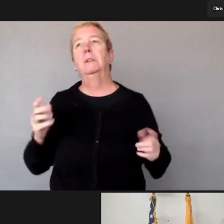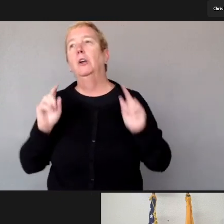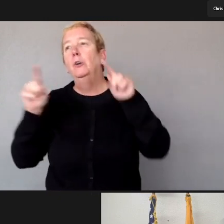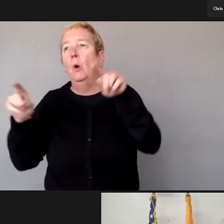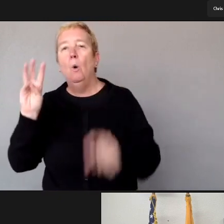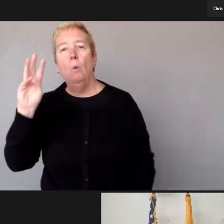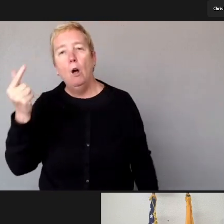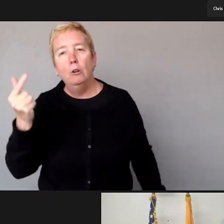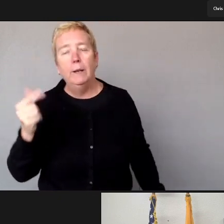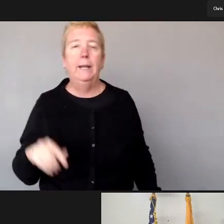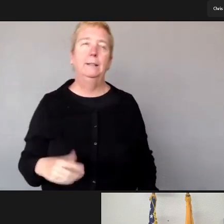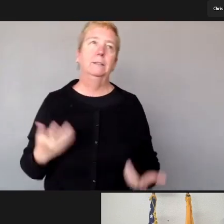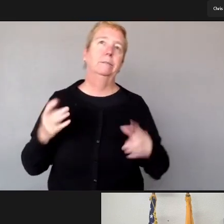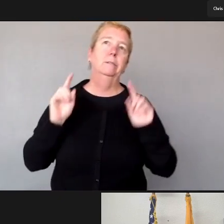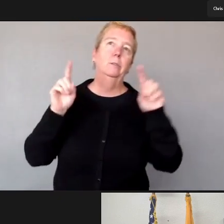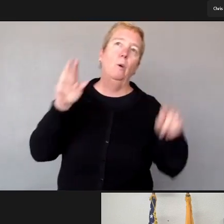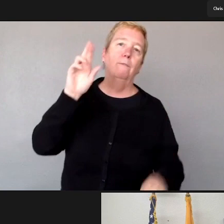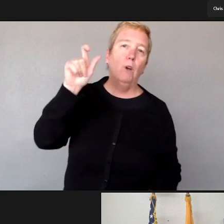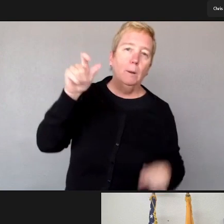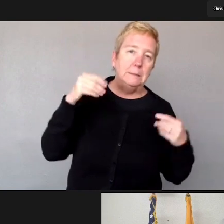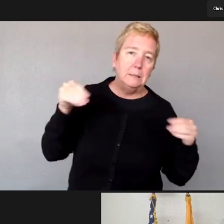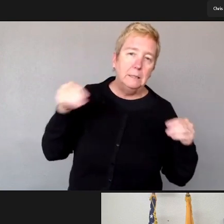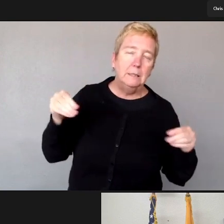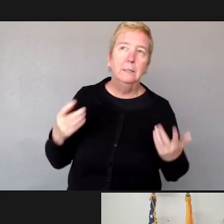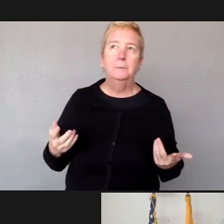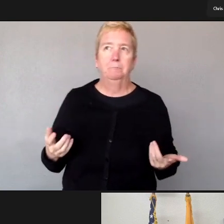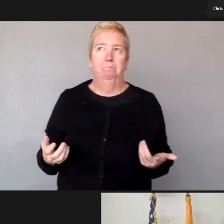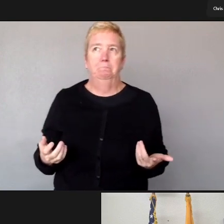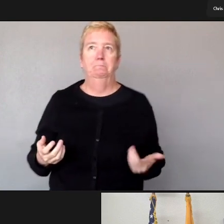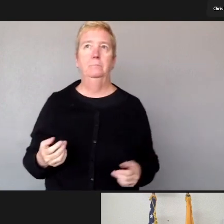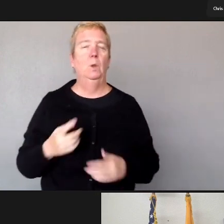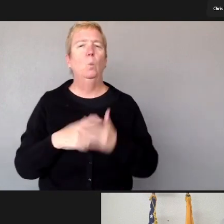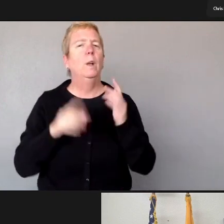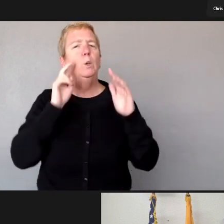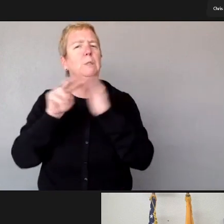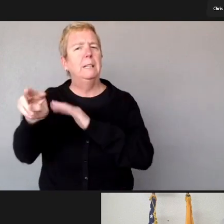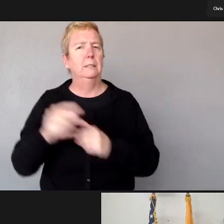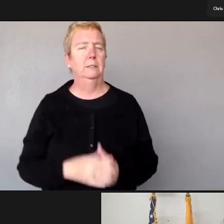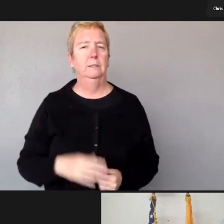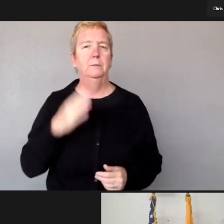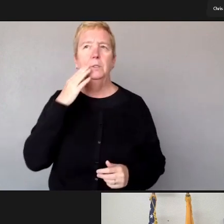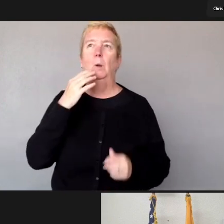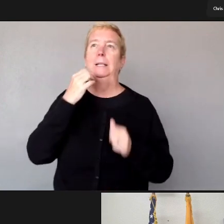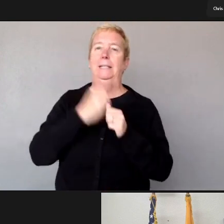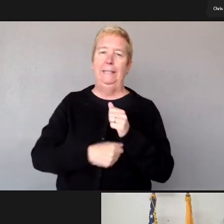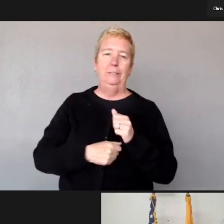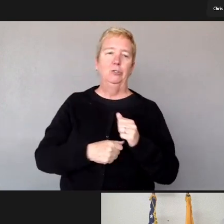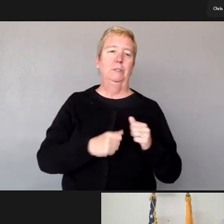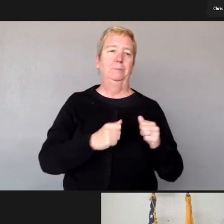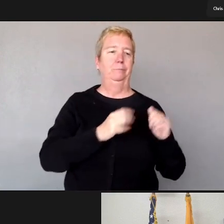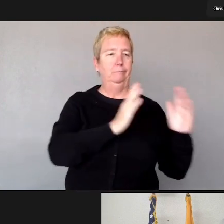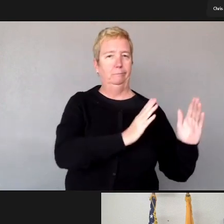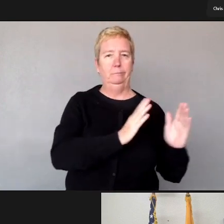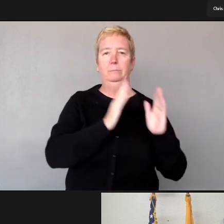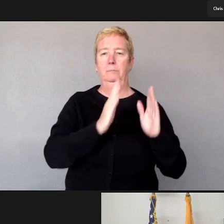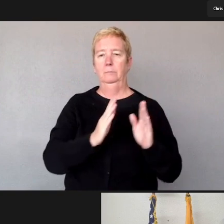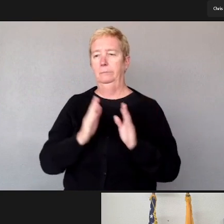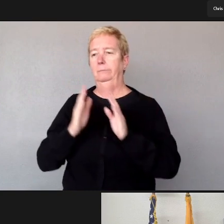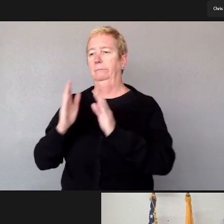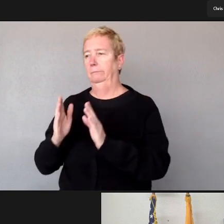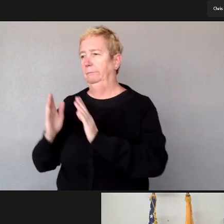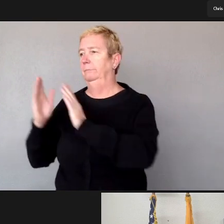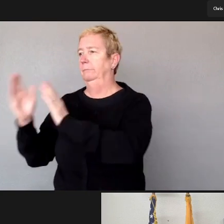or whatever pharmacy, to get these? Just as each sort of phase of